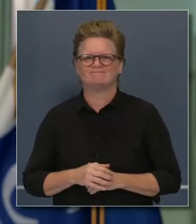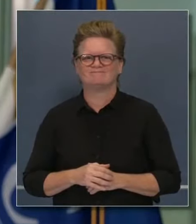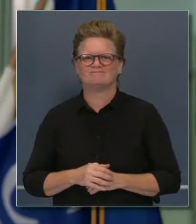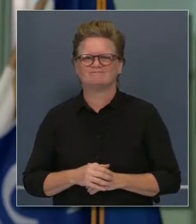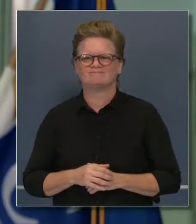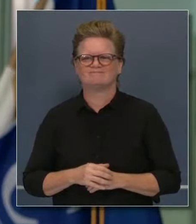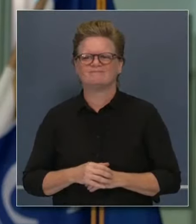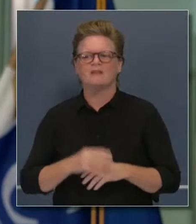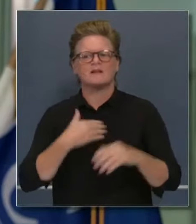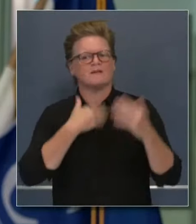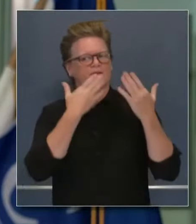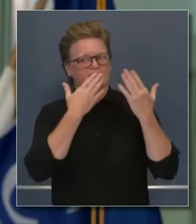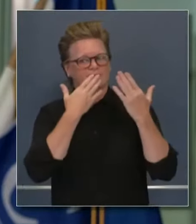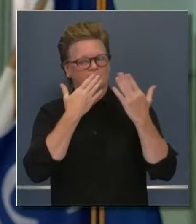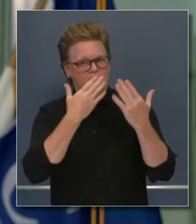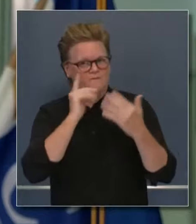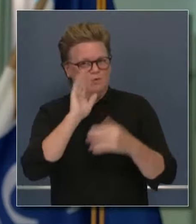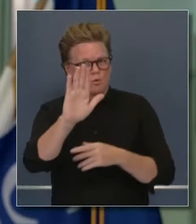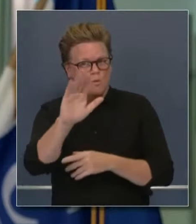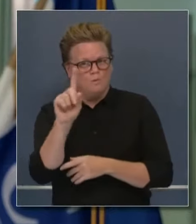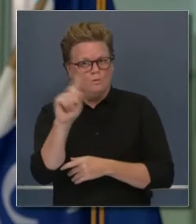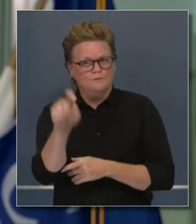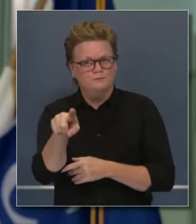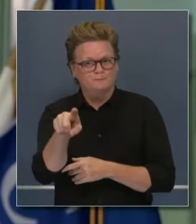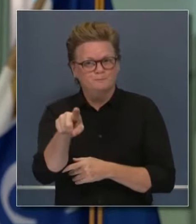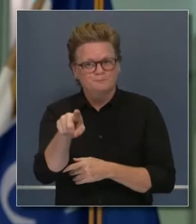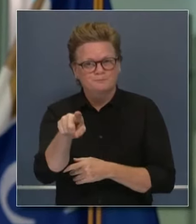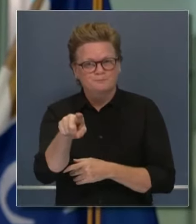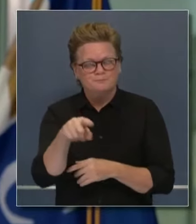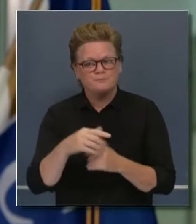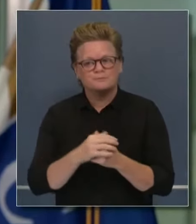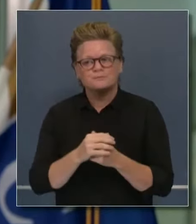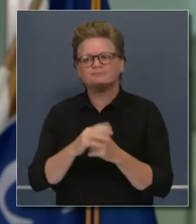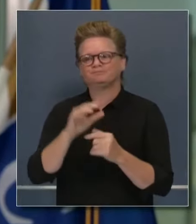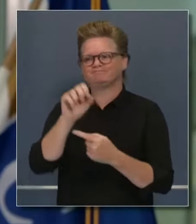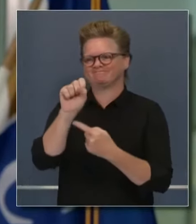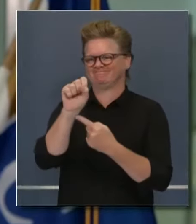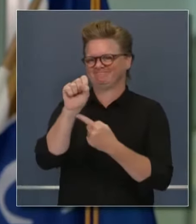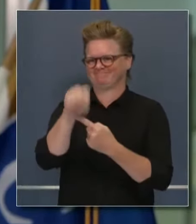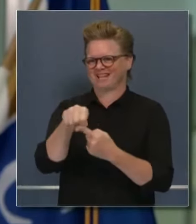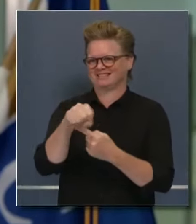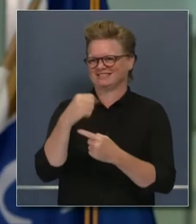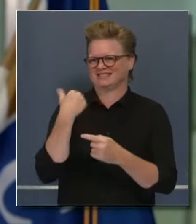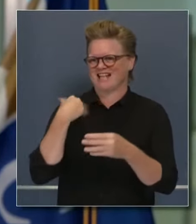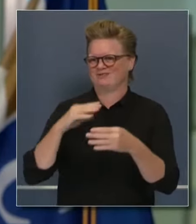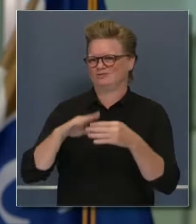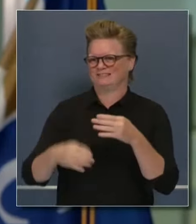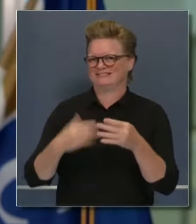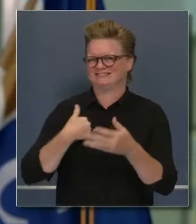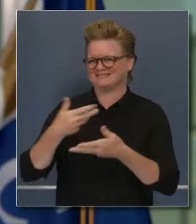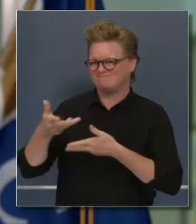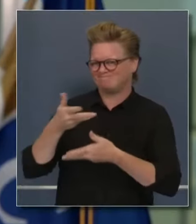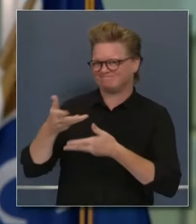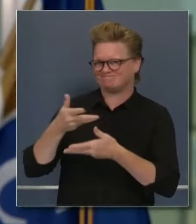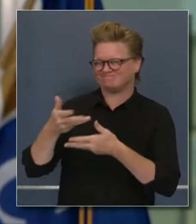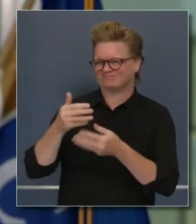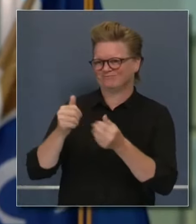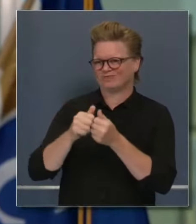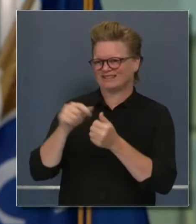Thanks again for the question. So we did have a conversation over the weekend with Marin County, as we did with many other